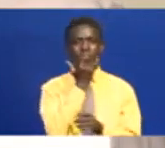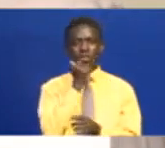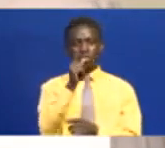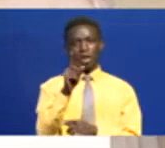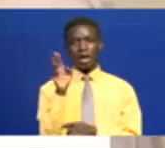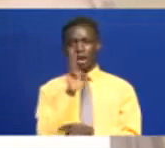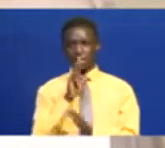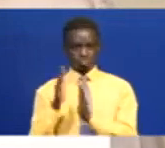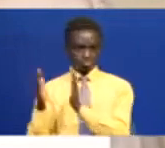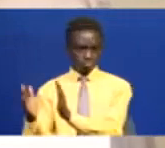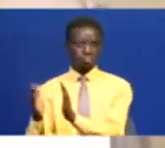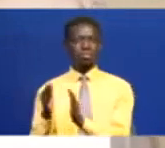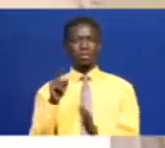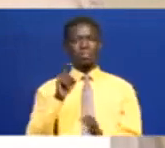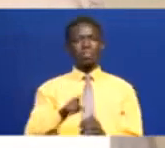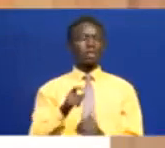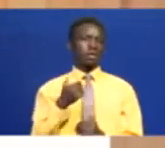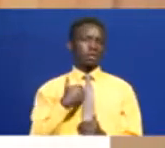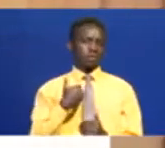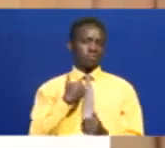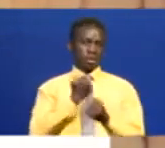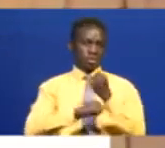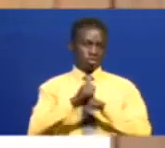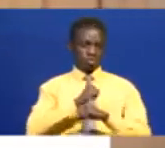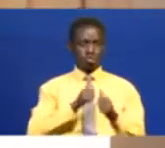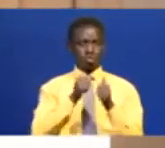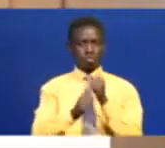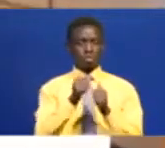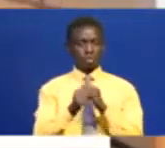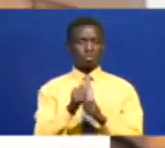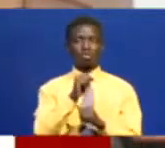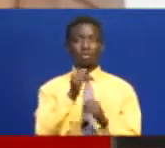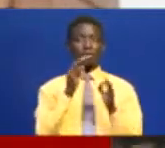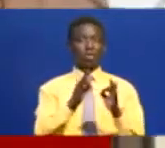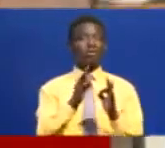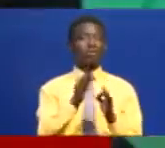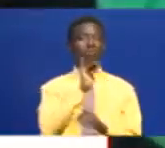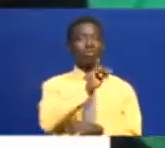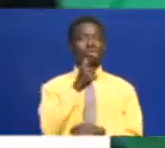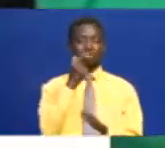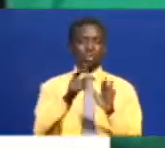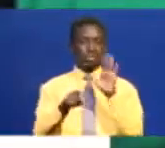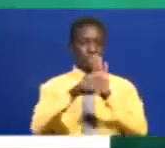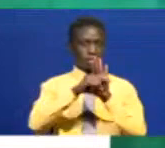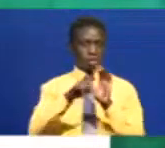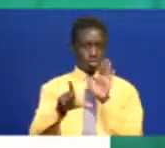don't comply with the law. So, yes. EACC estimates that Kenya loses